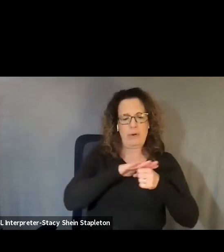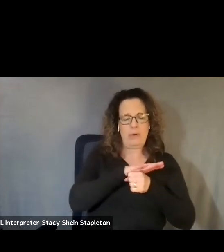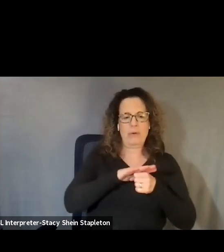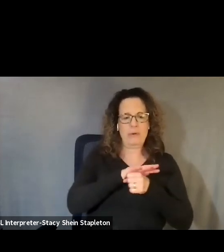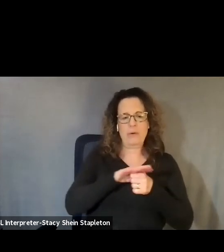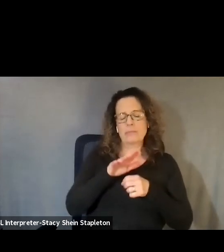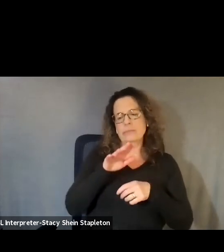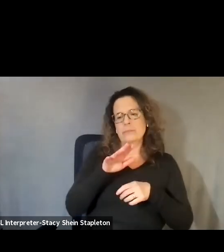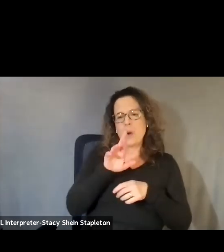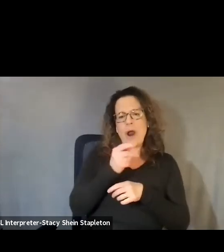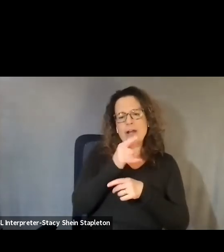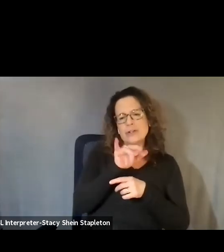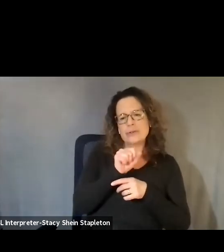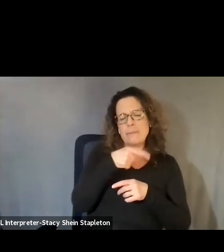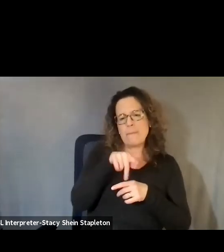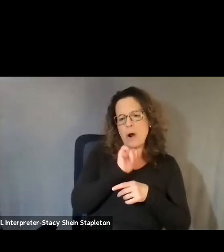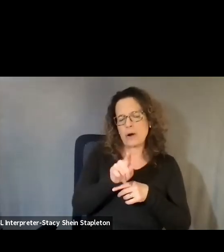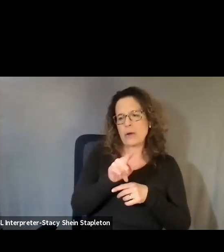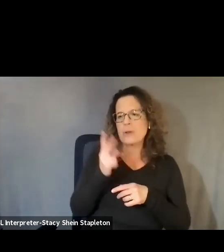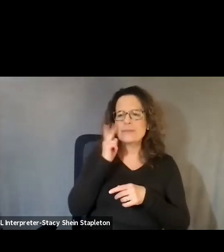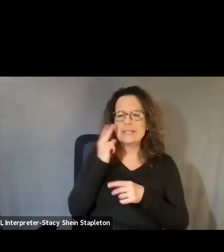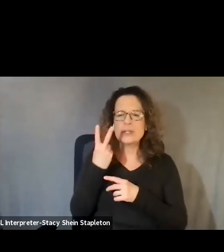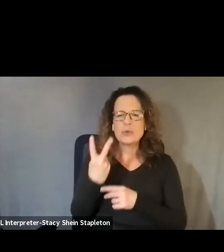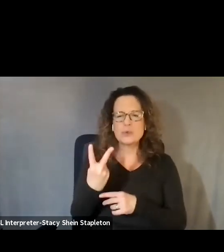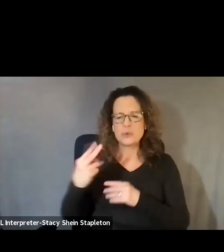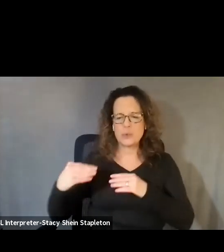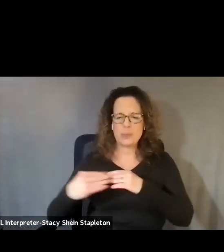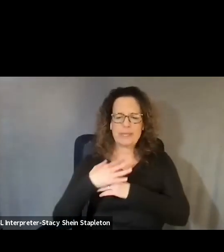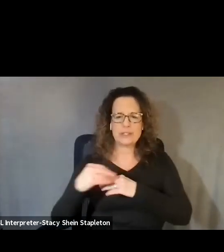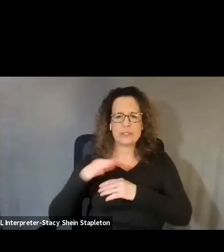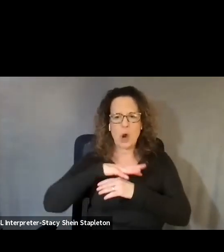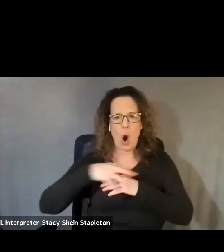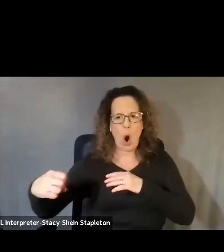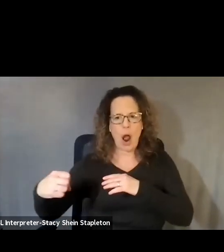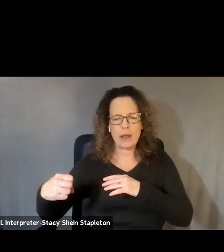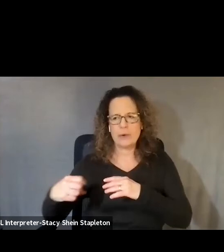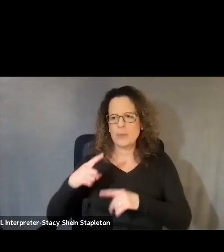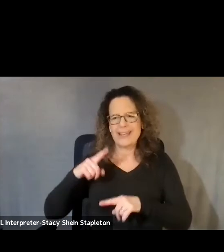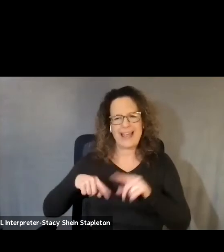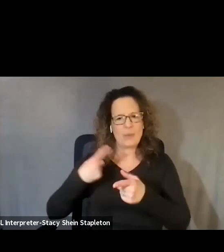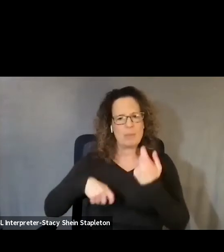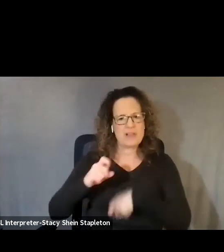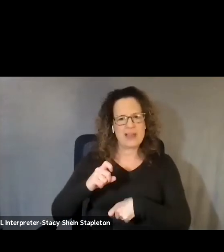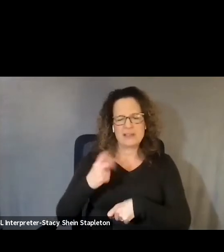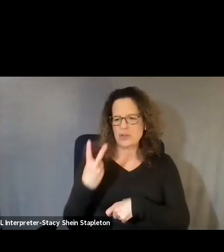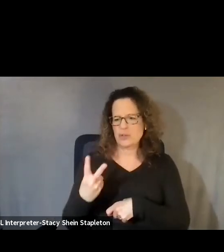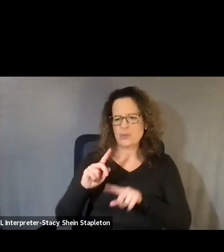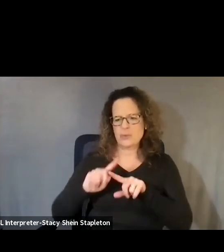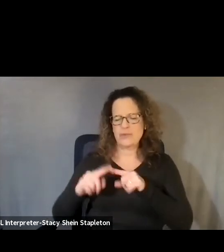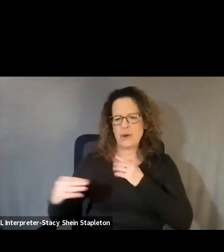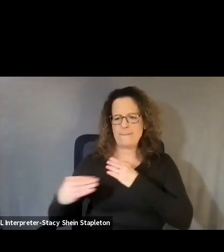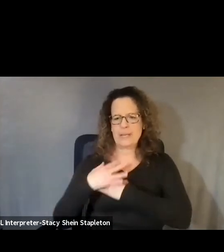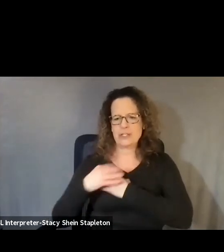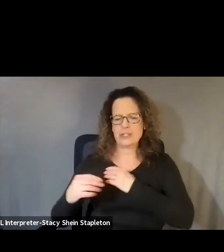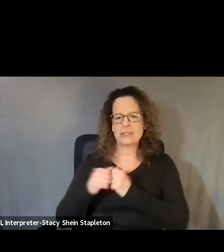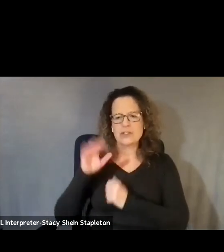recreational beaches wiped out, not to be replaced again in the near future. But climate change is